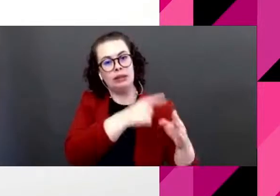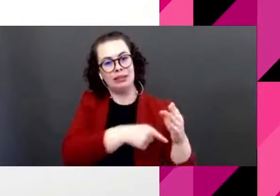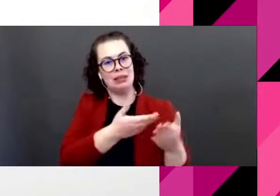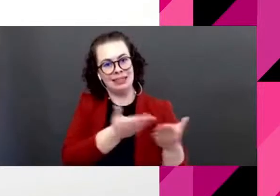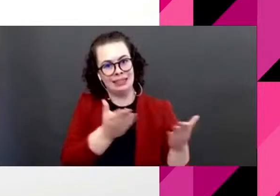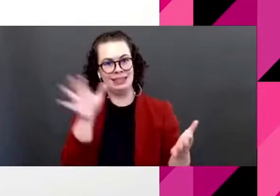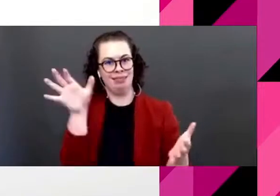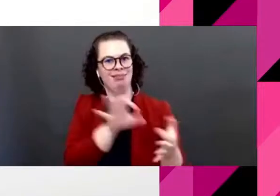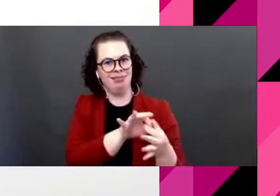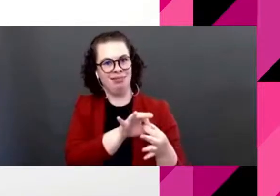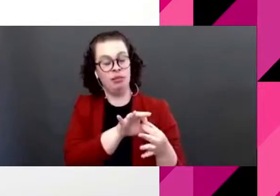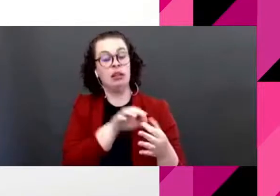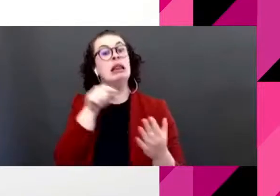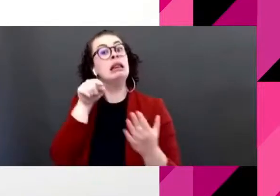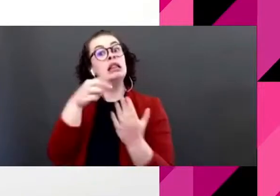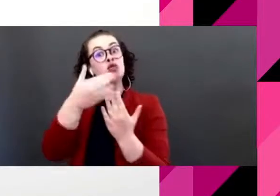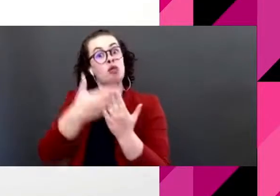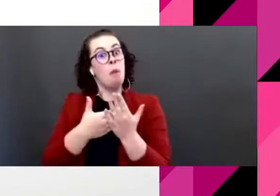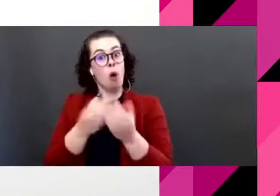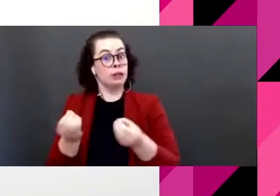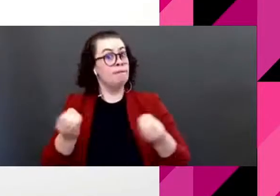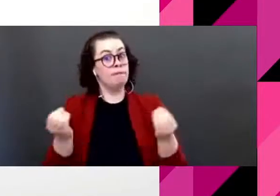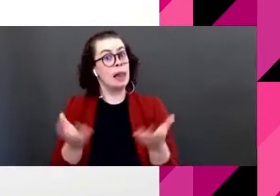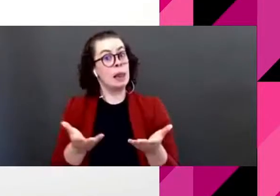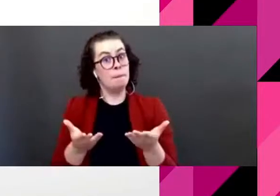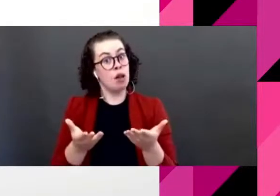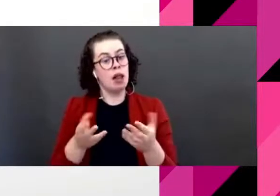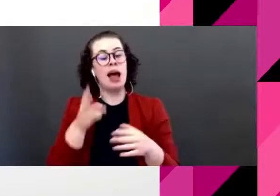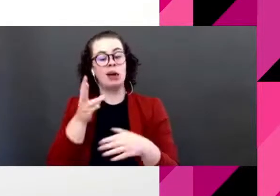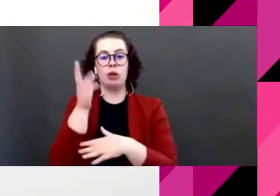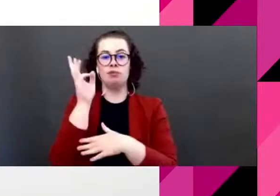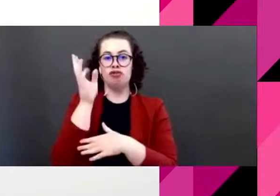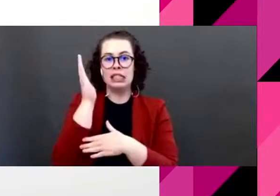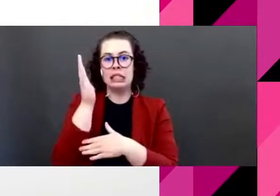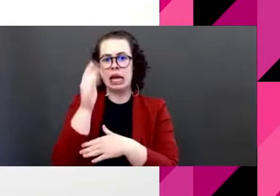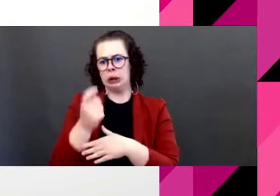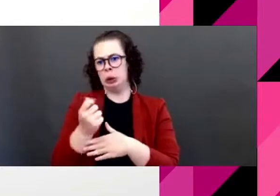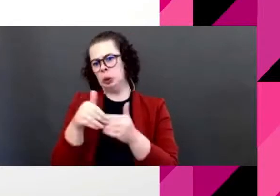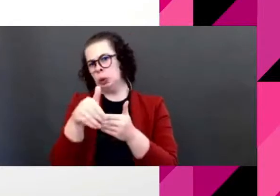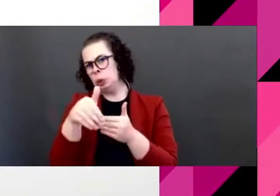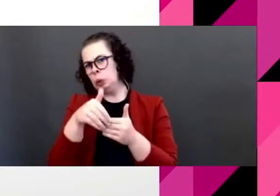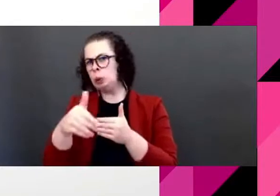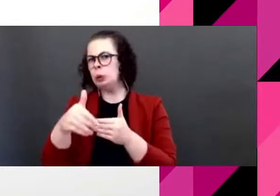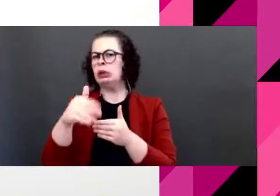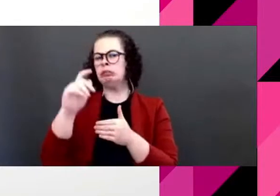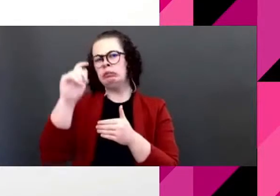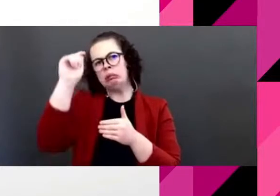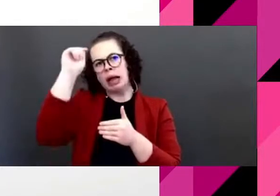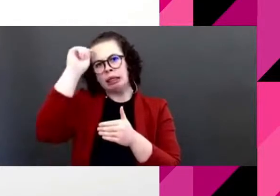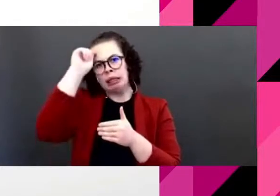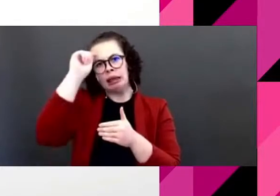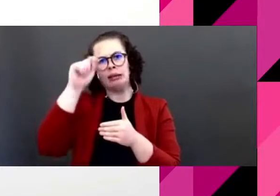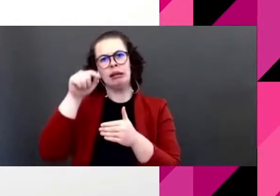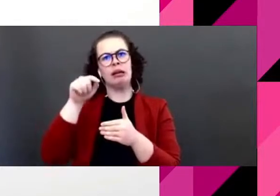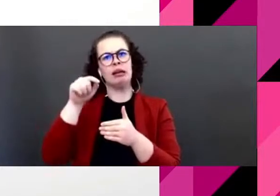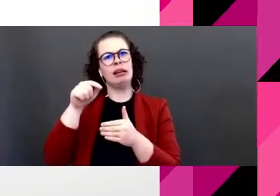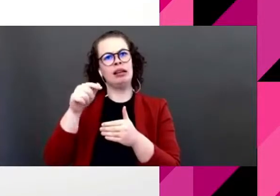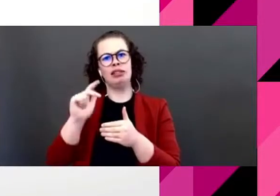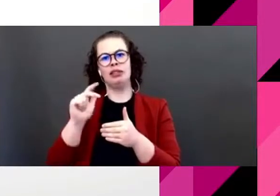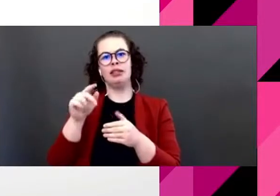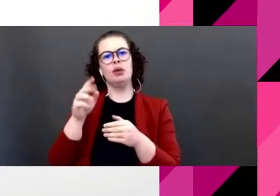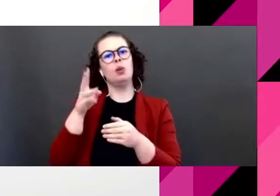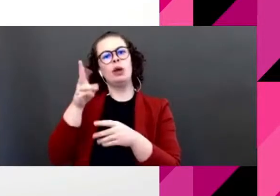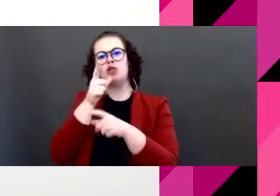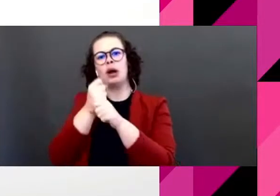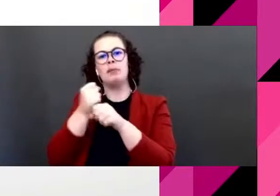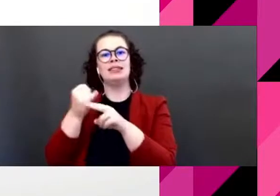This report is already available and it's going to be presented anytime soon in the discussions on the third committee of